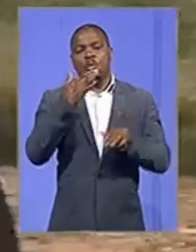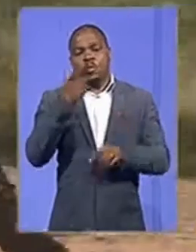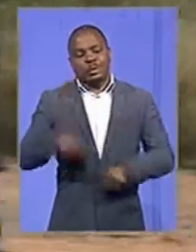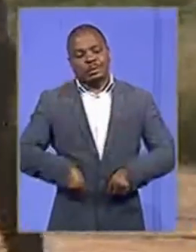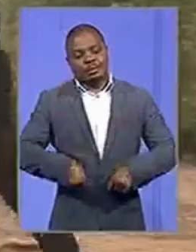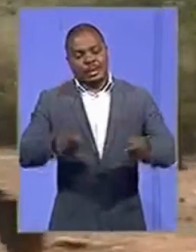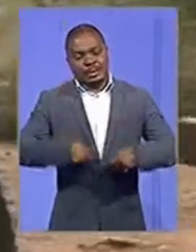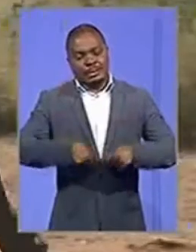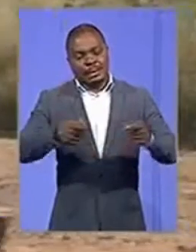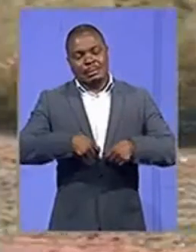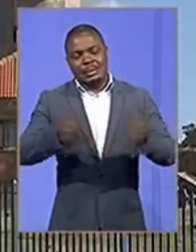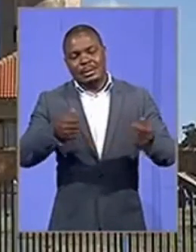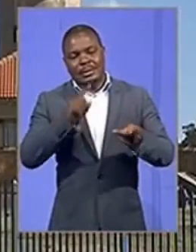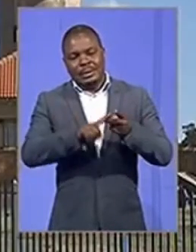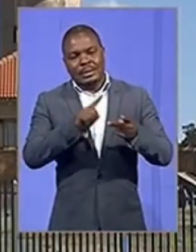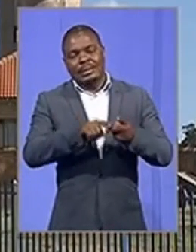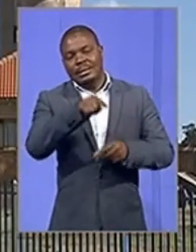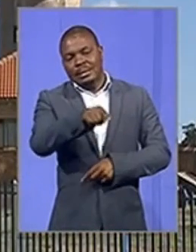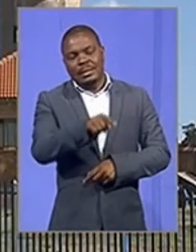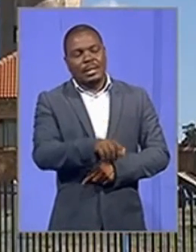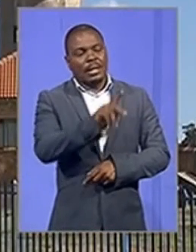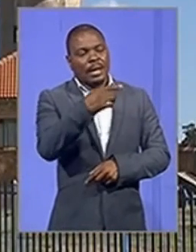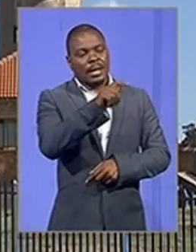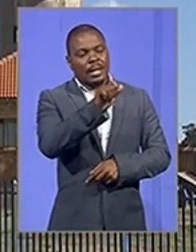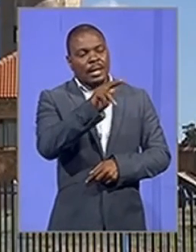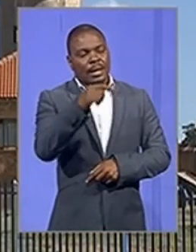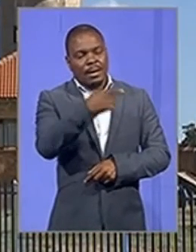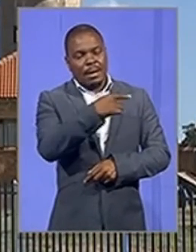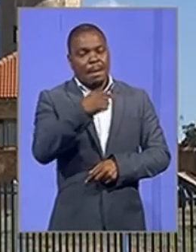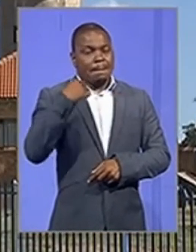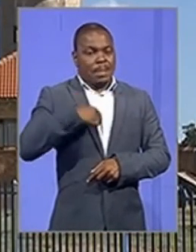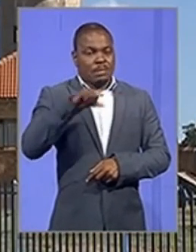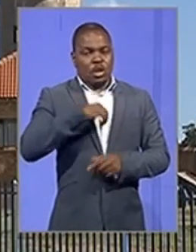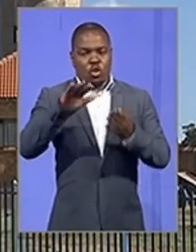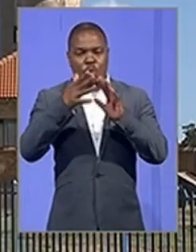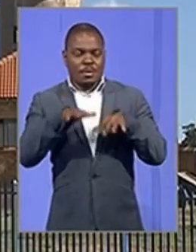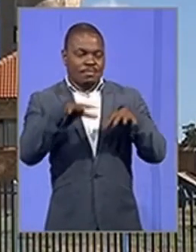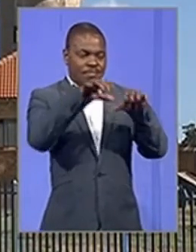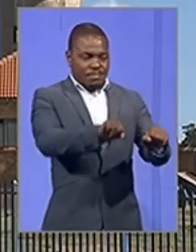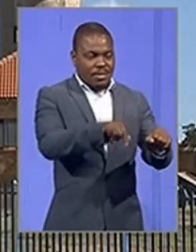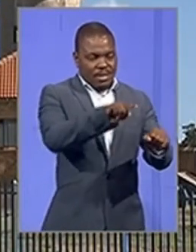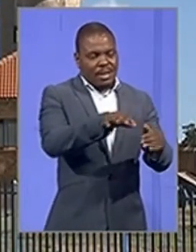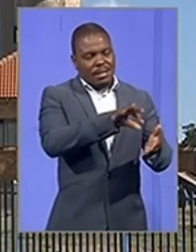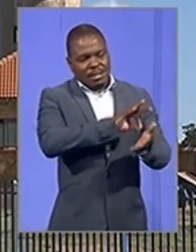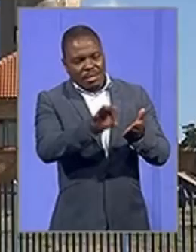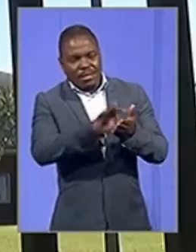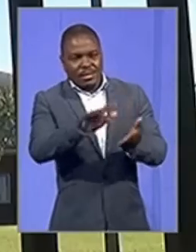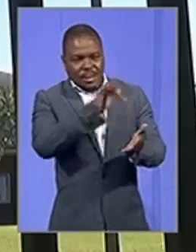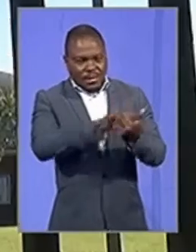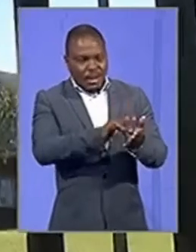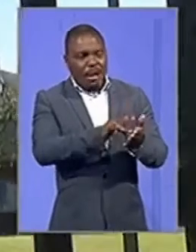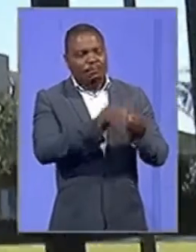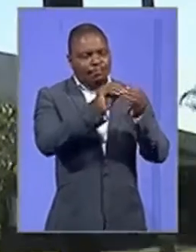ba amoge masepala wa Kgetleng Refir dithata tsa taolo ya diplante tsa metsi le kgelelo leswe e dirisiwa e